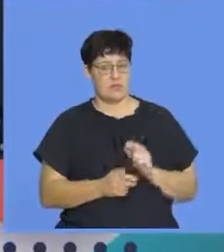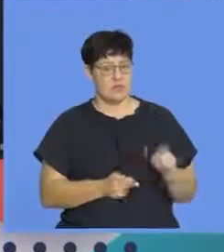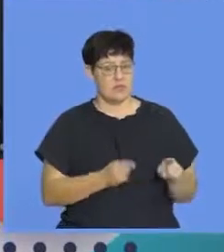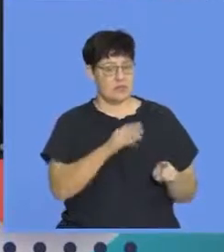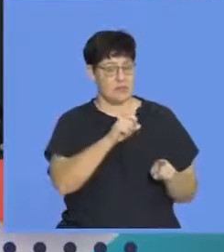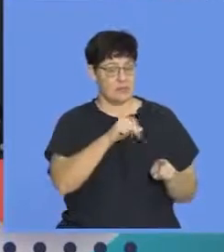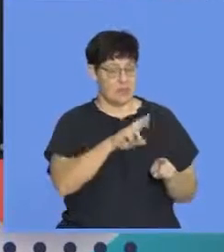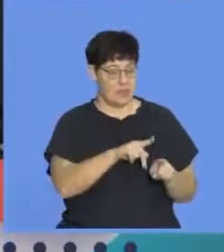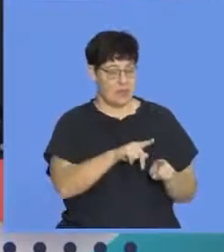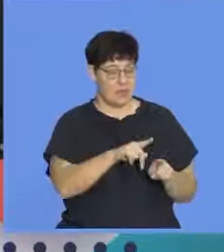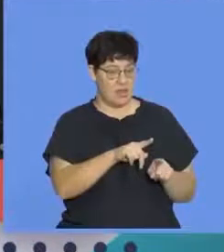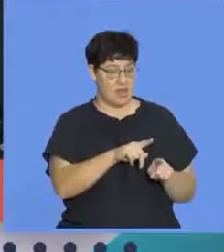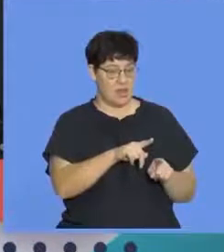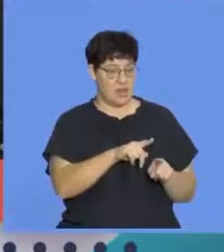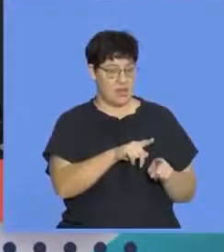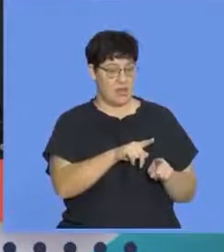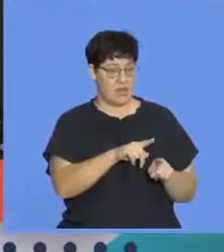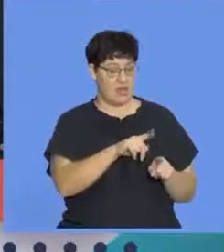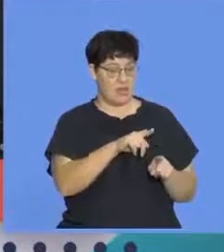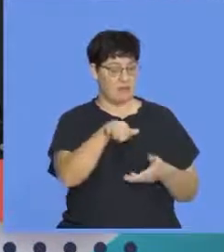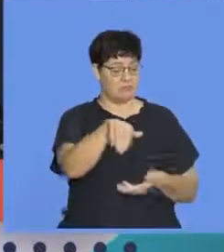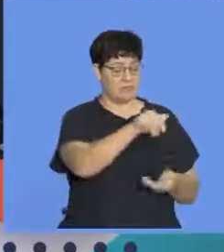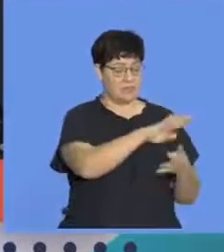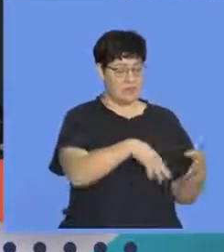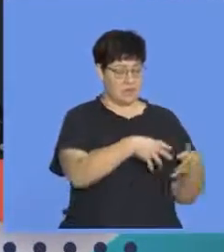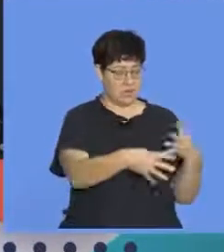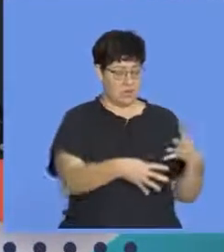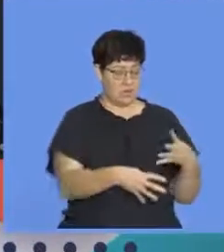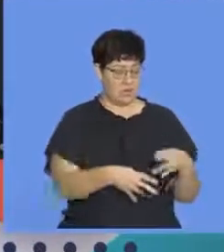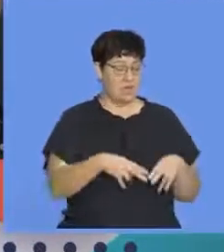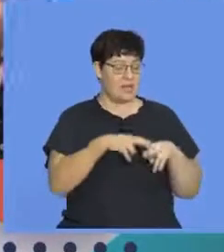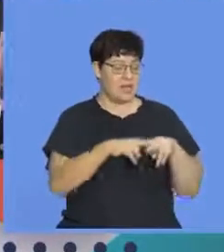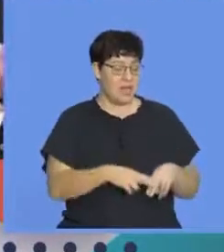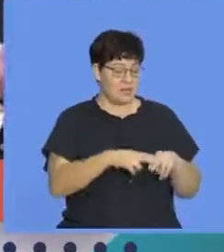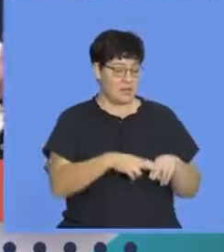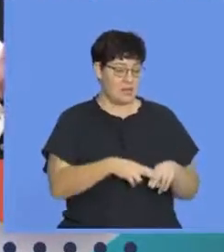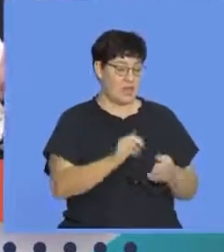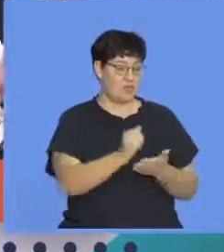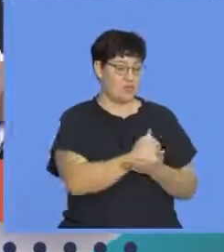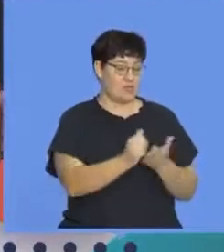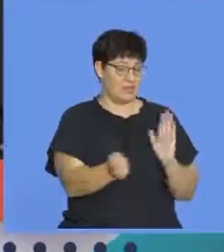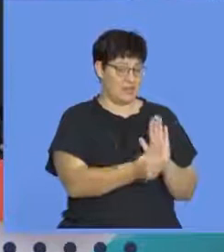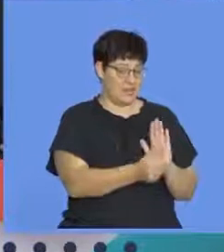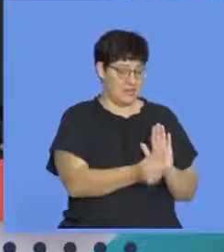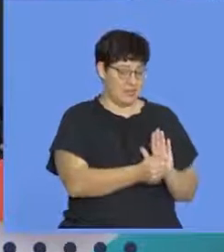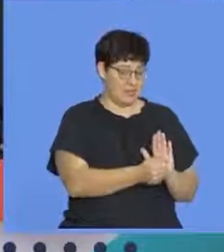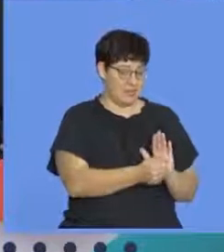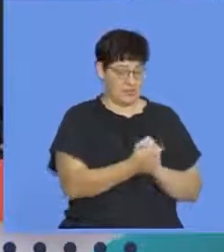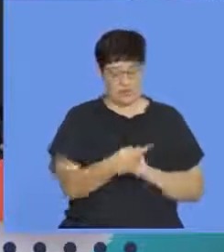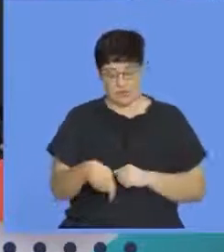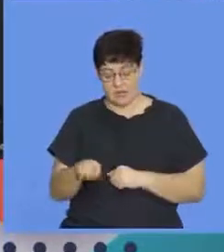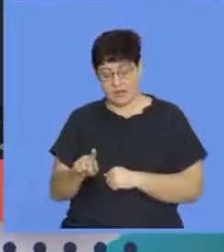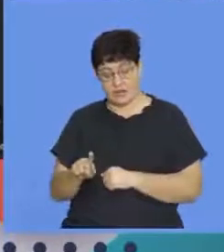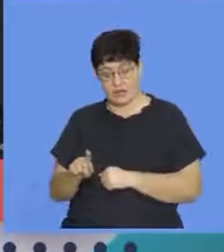collection schedule was dependent on credit sales, my